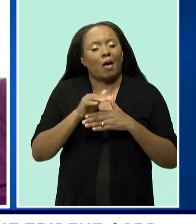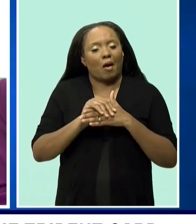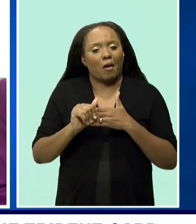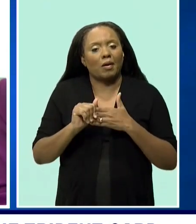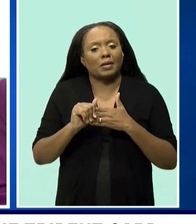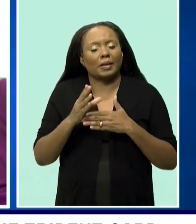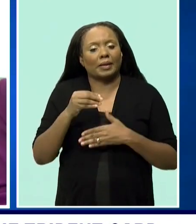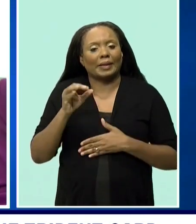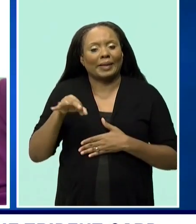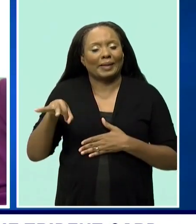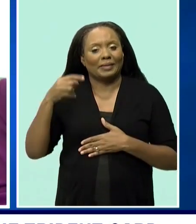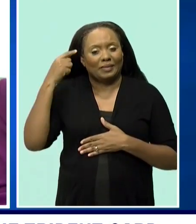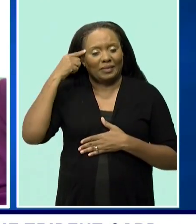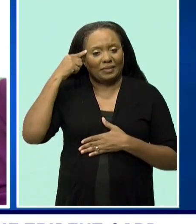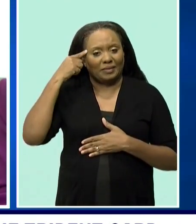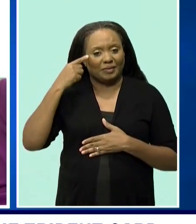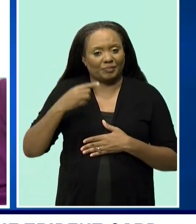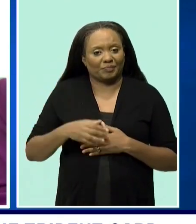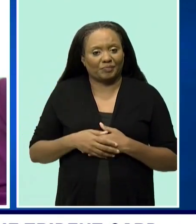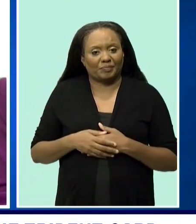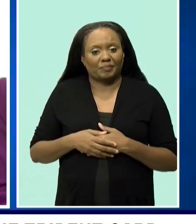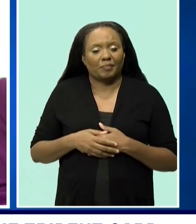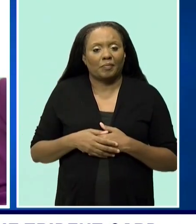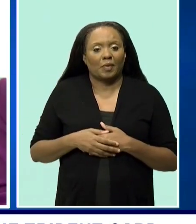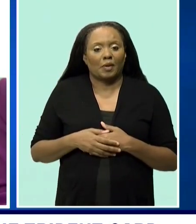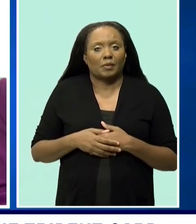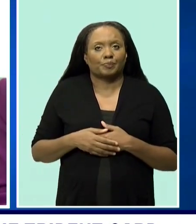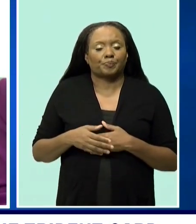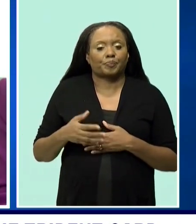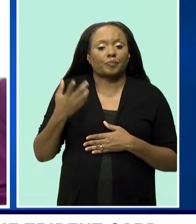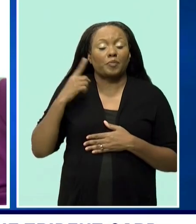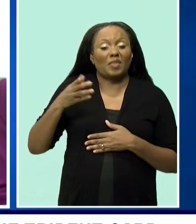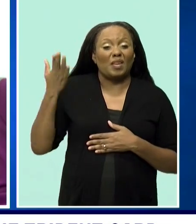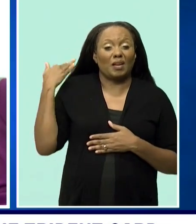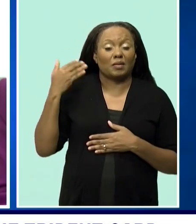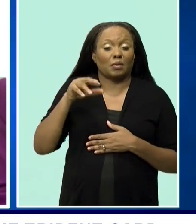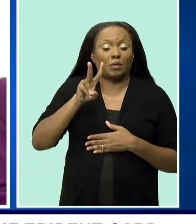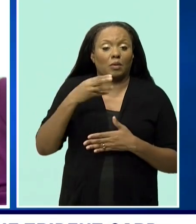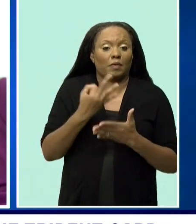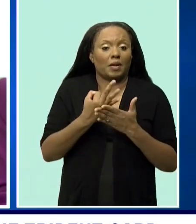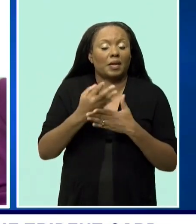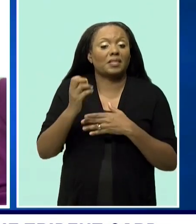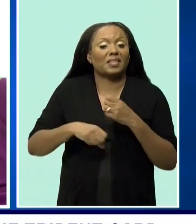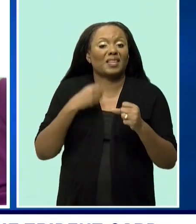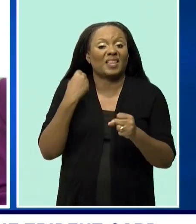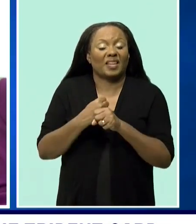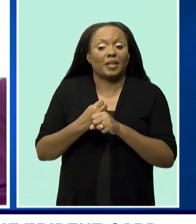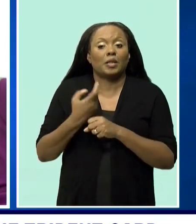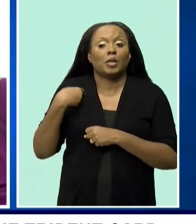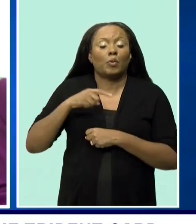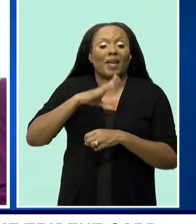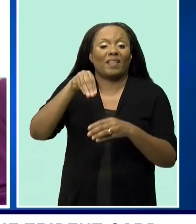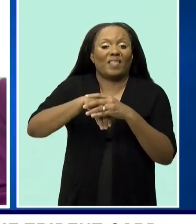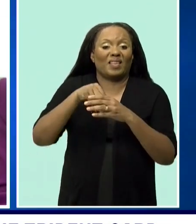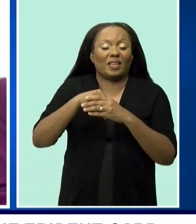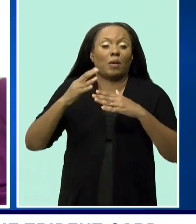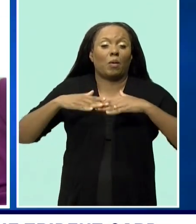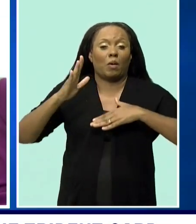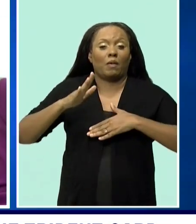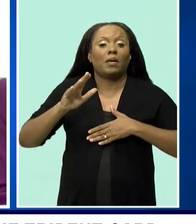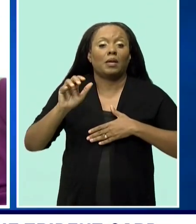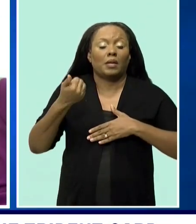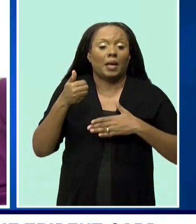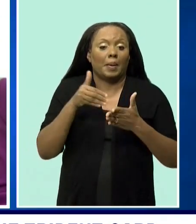$10,434,601.99 to be exact, spread over the last 2 financial years to deliver the Trident ID card to the people of